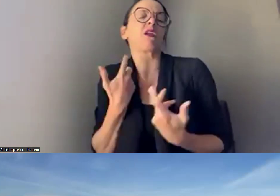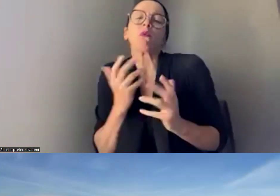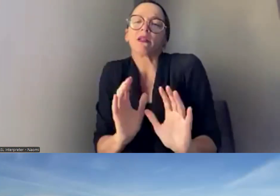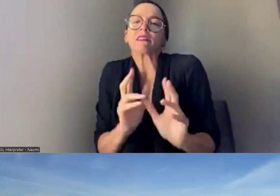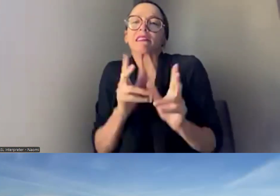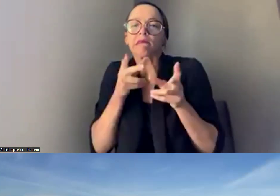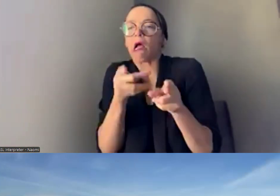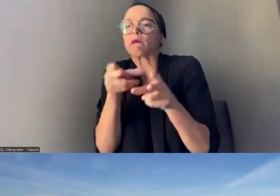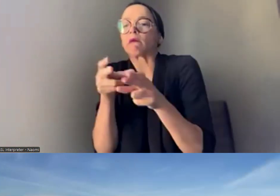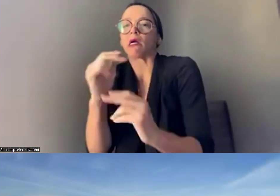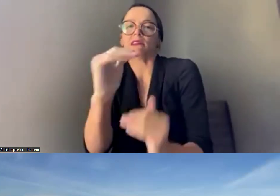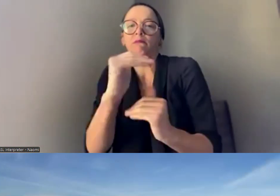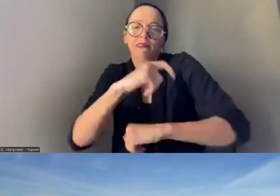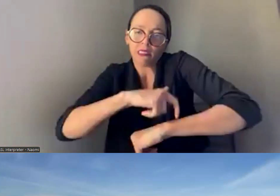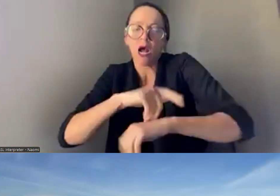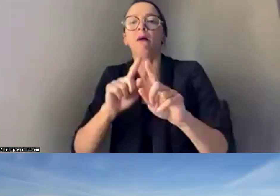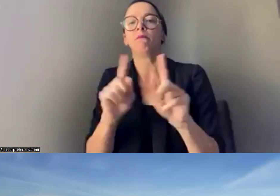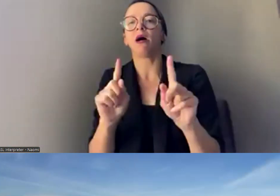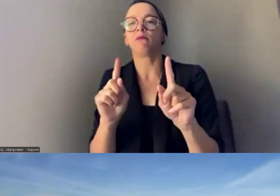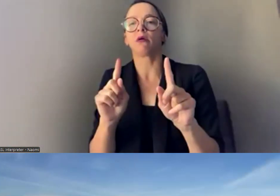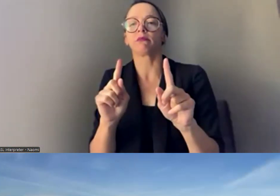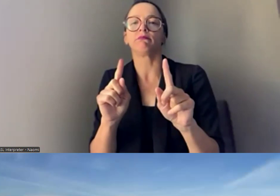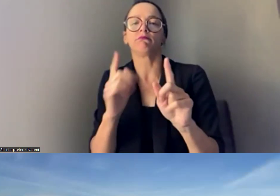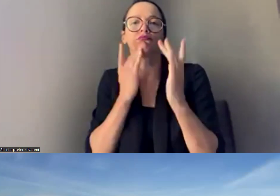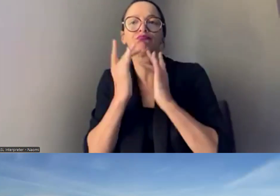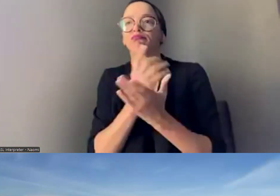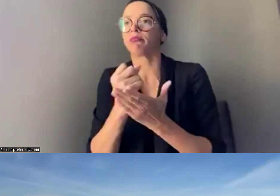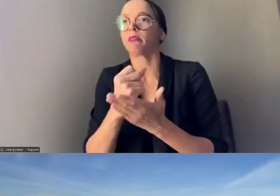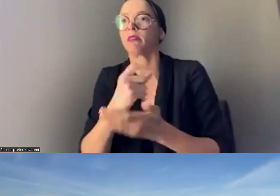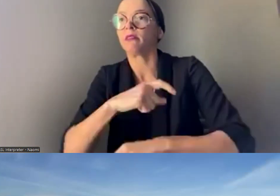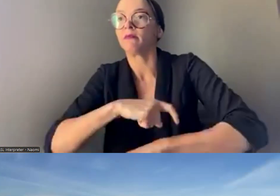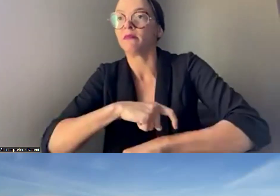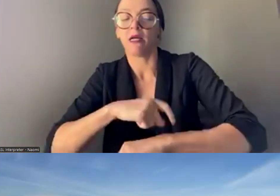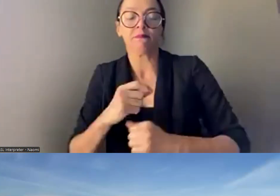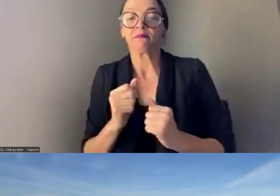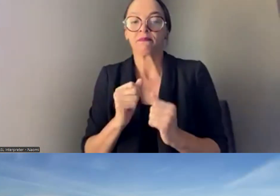Peter. Welcome, Peter. Andrea, over to you, and then we'll just